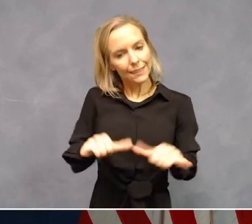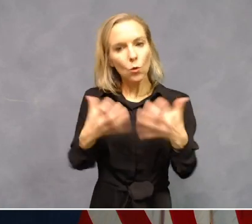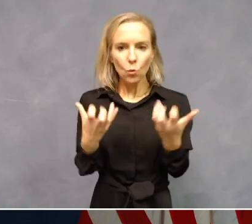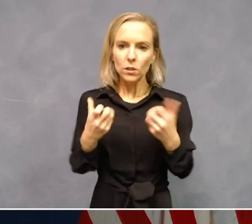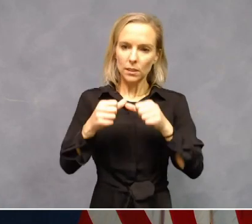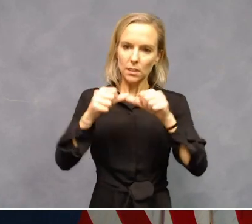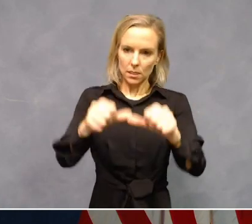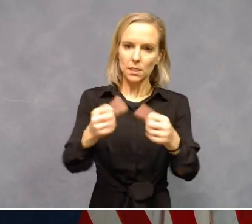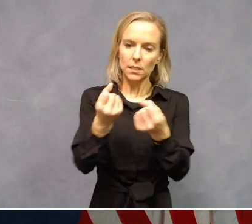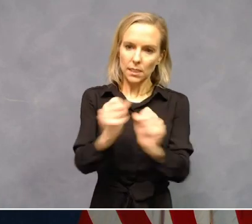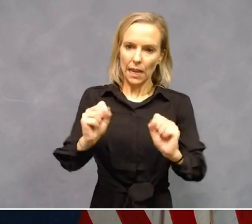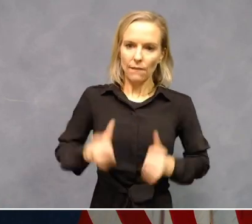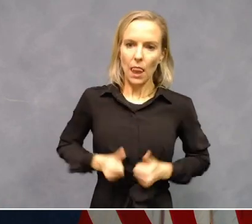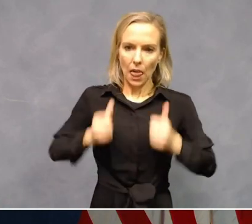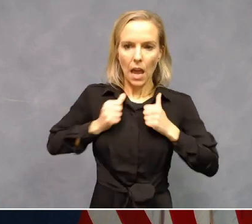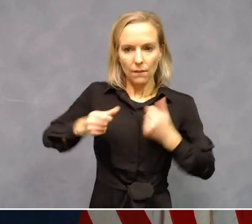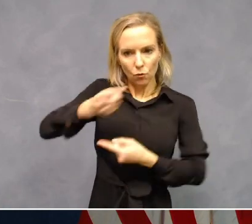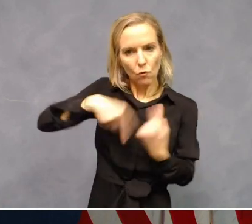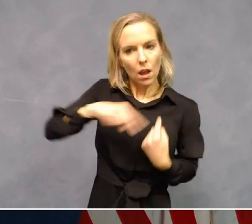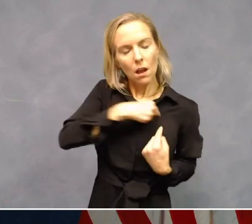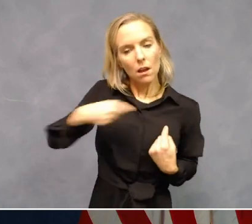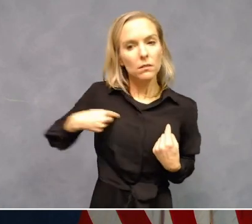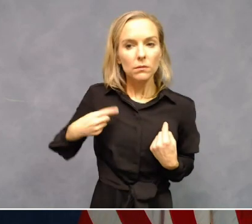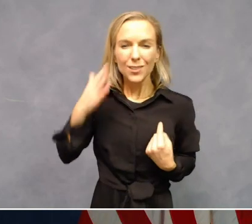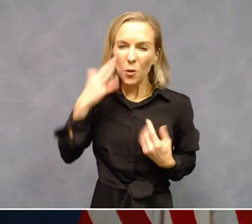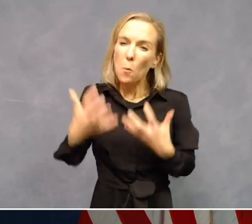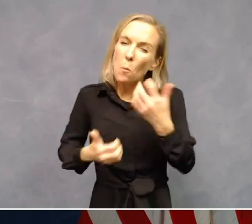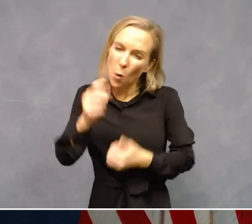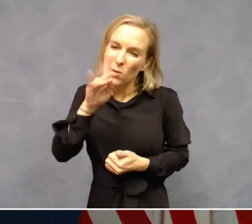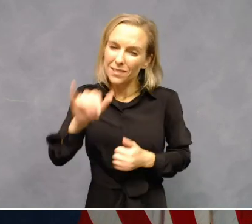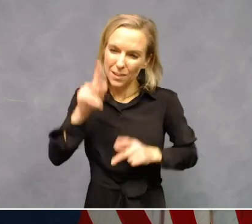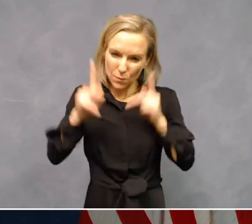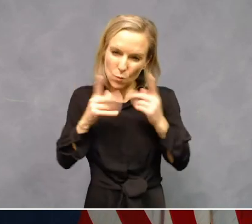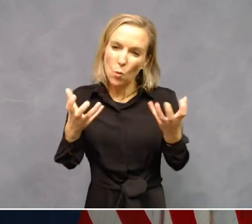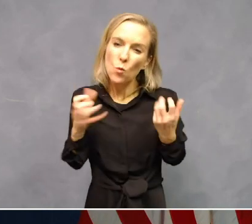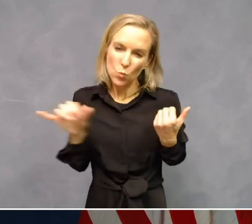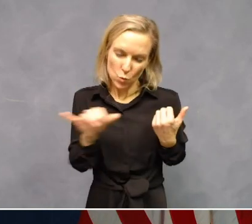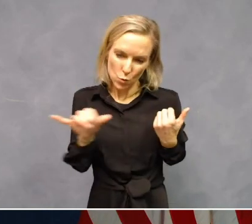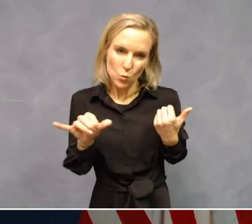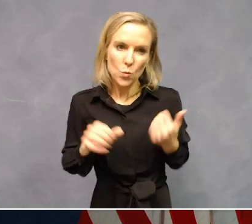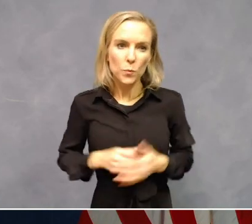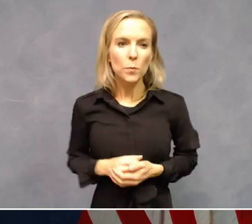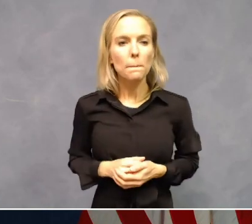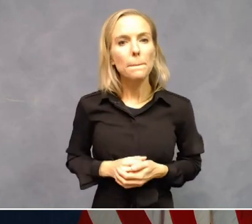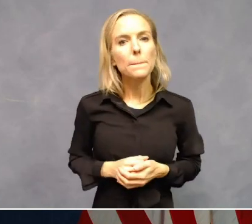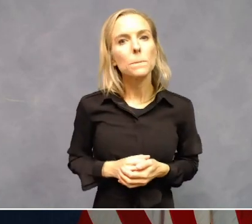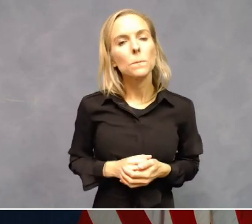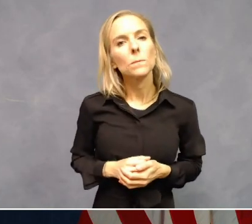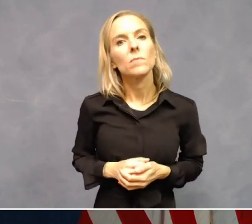do, and I know the vast majority of Kentuckians do. So here are the